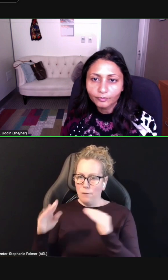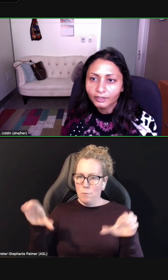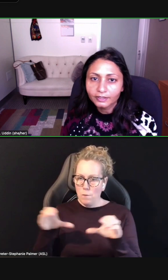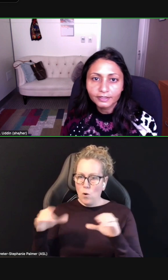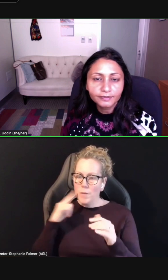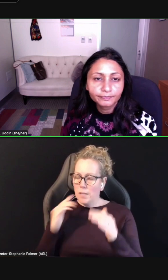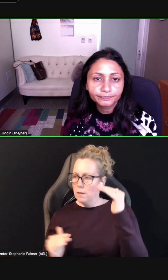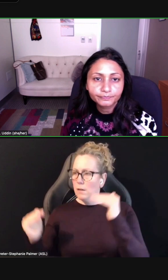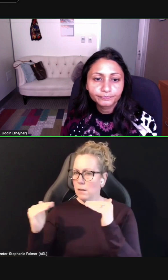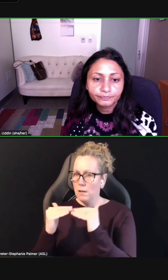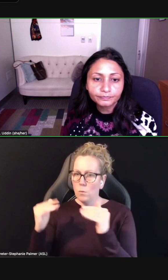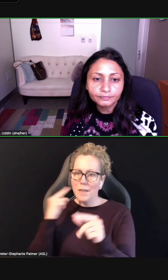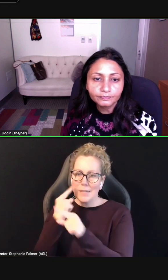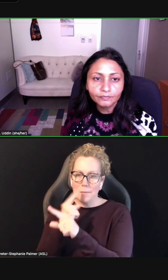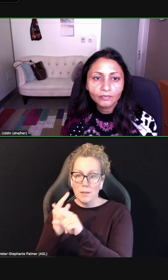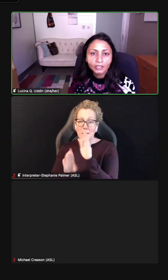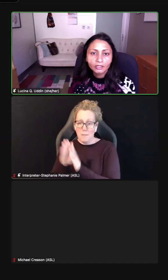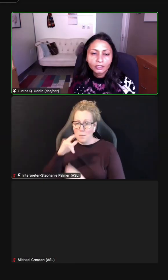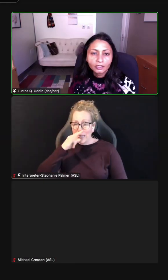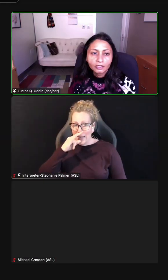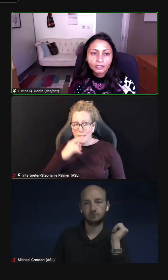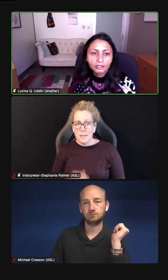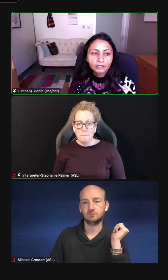typically developing kids.